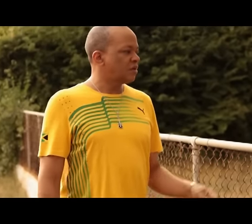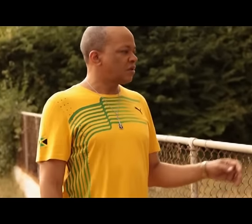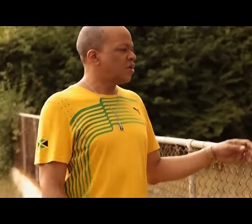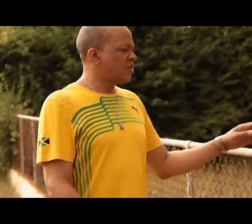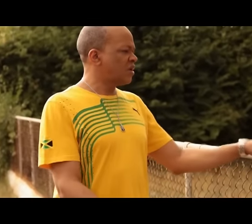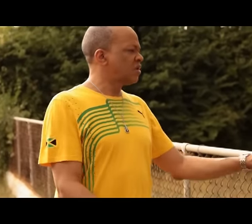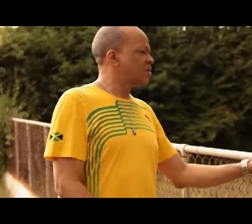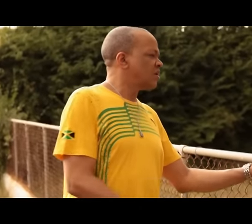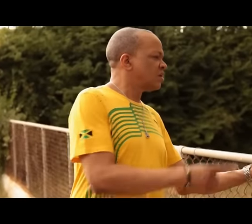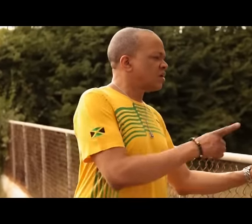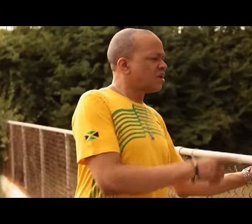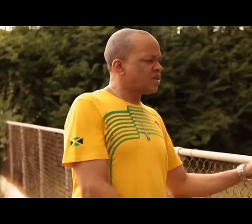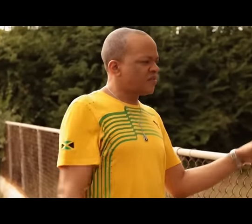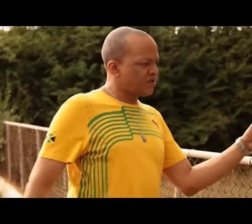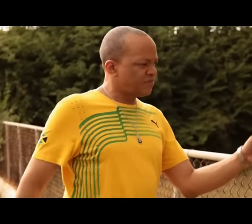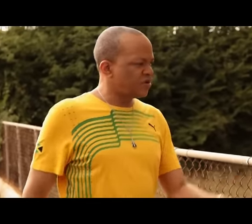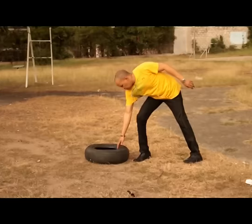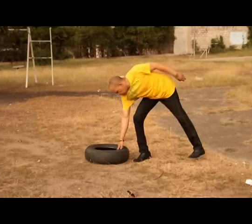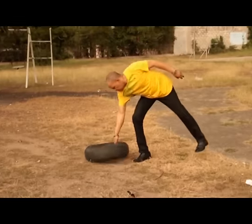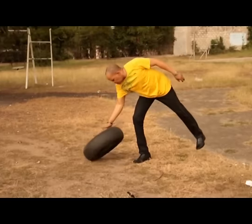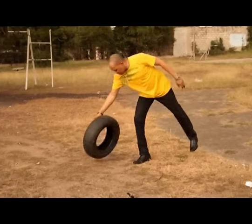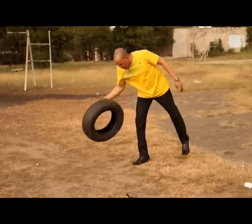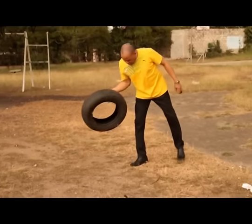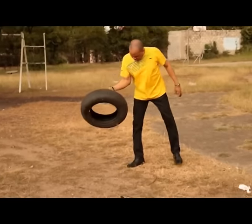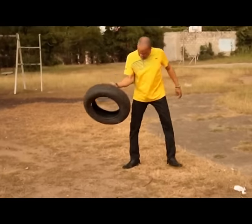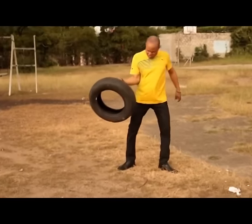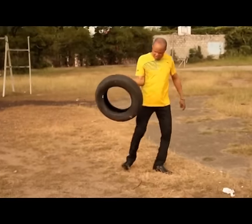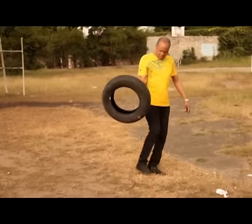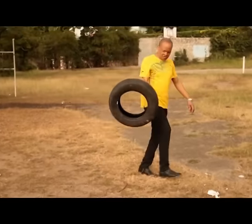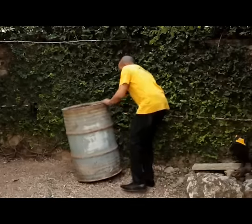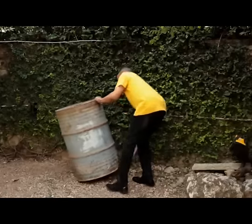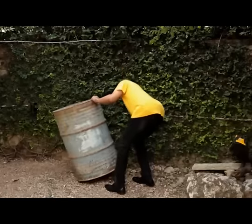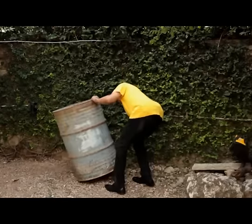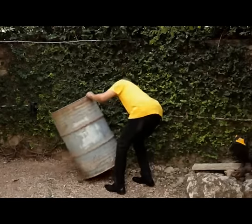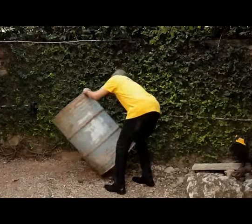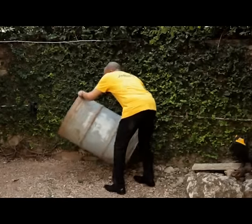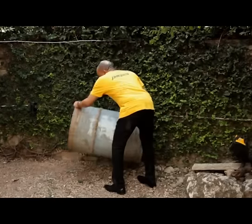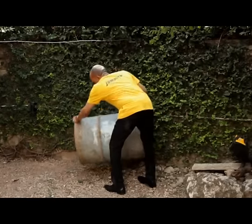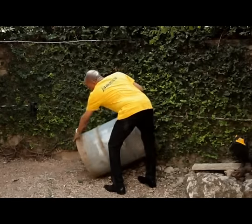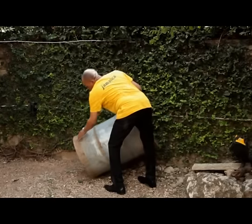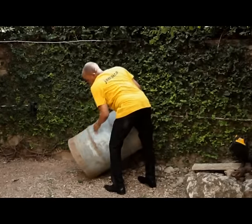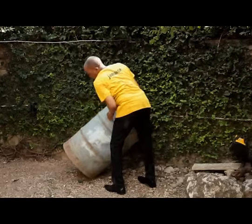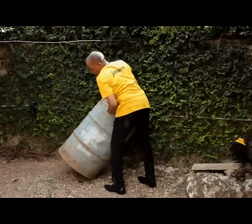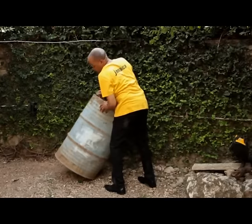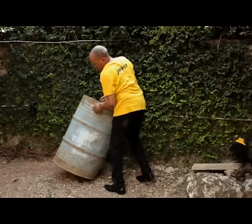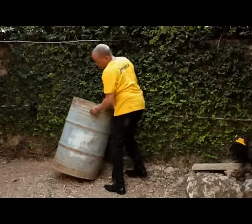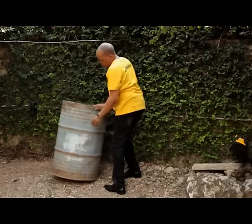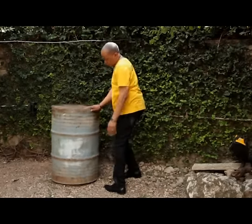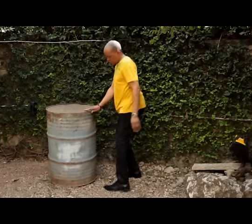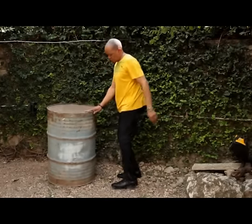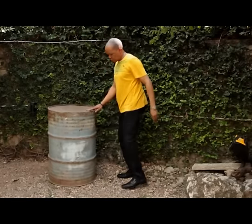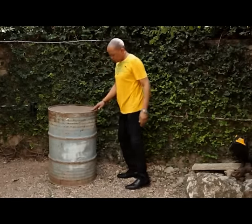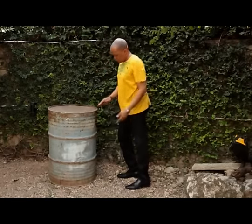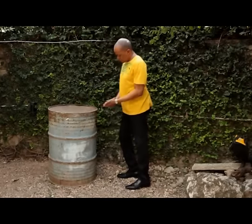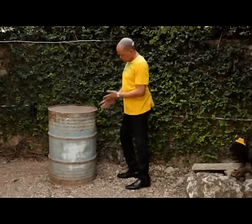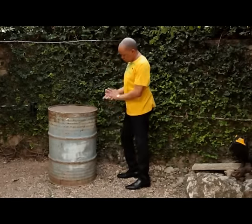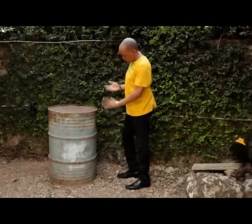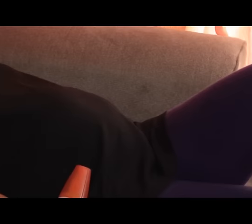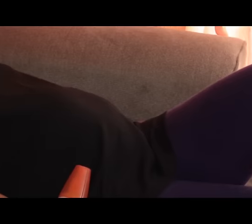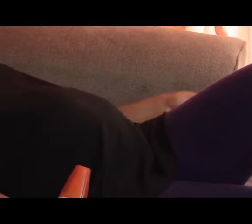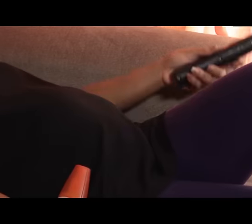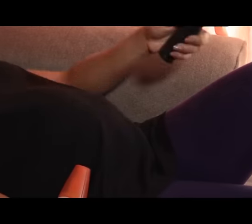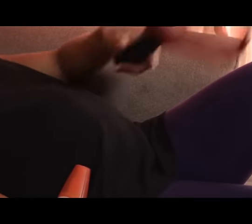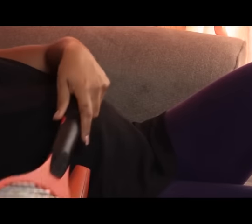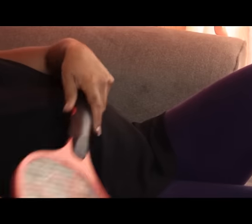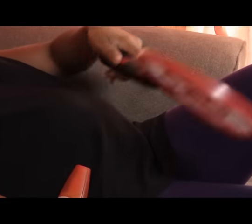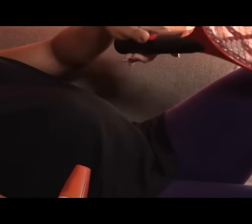tour your yard for suppress mosquito. We have to go hard. Dash with old tire turn over drum pan for prevention is the greatest weapon.